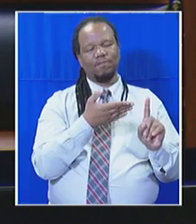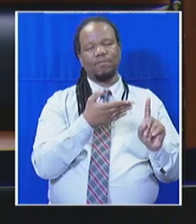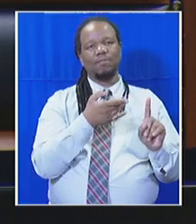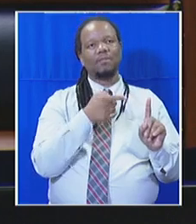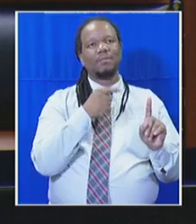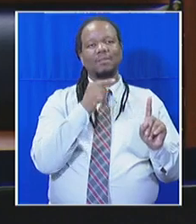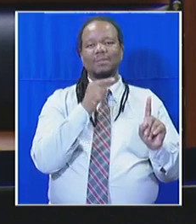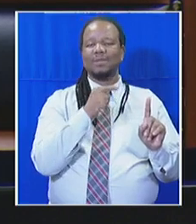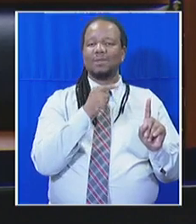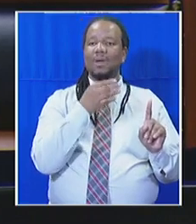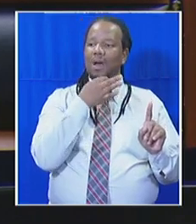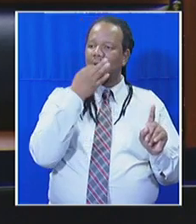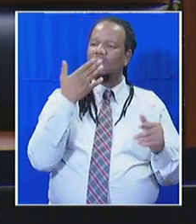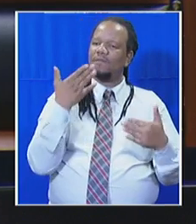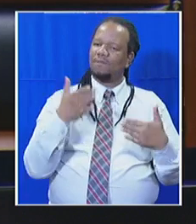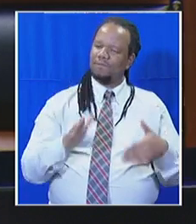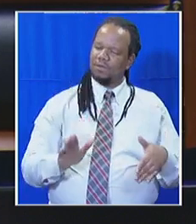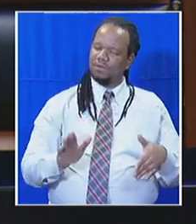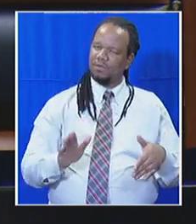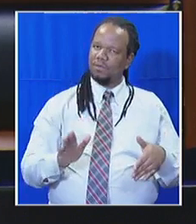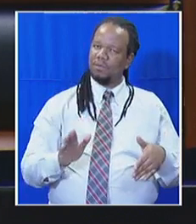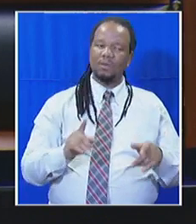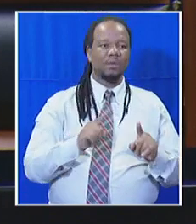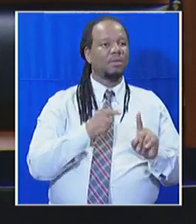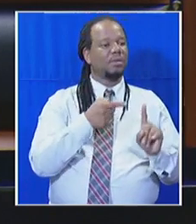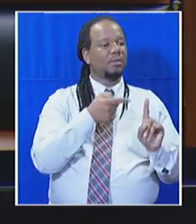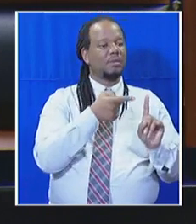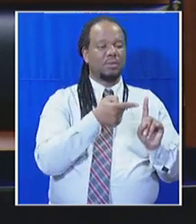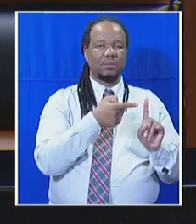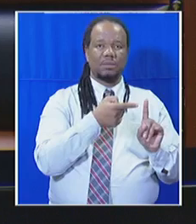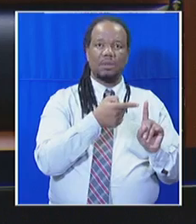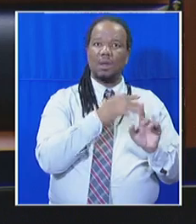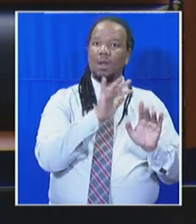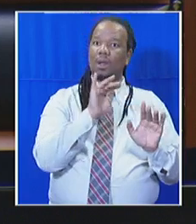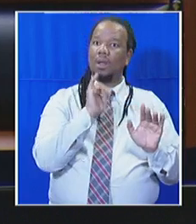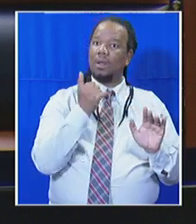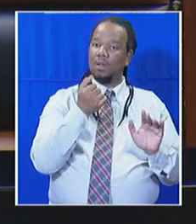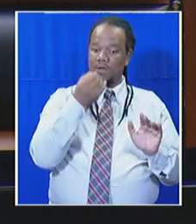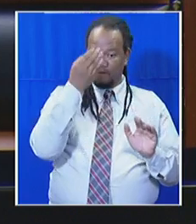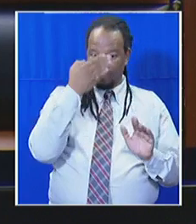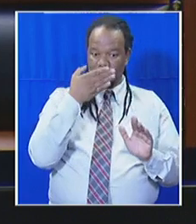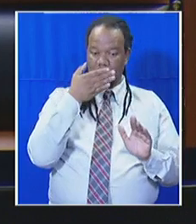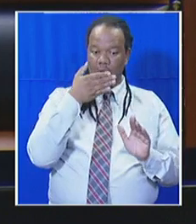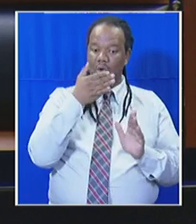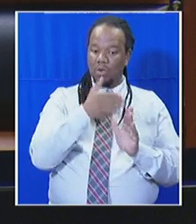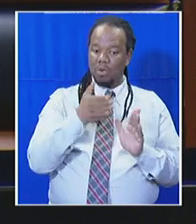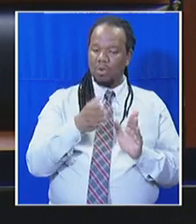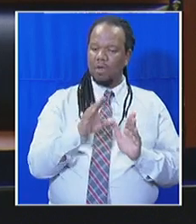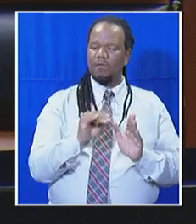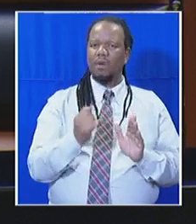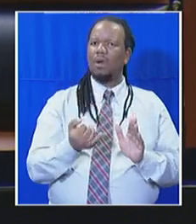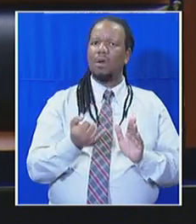has answered and said she doesn't have the records now. So what do you expect her to